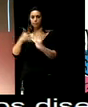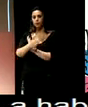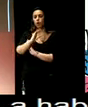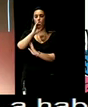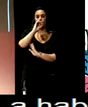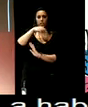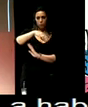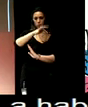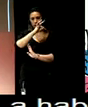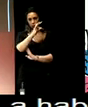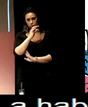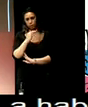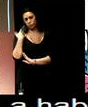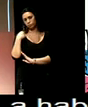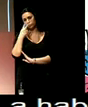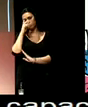2005